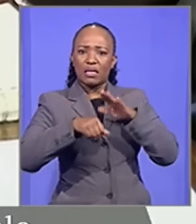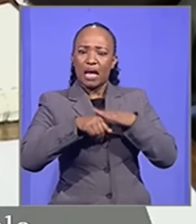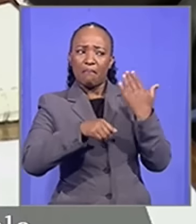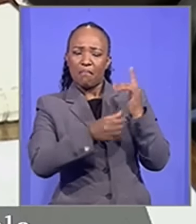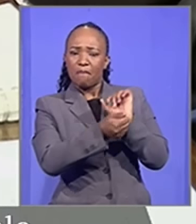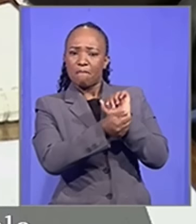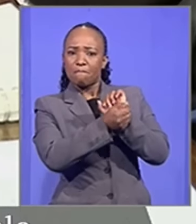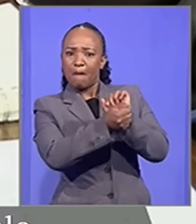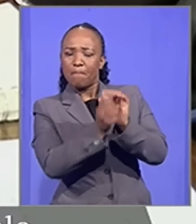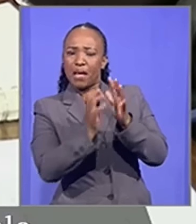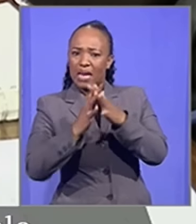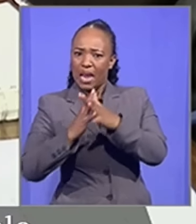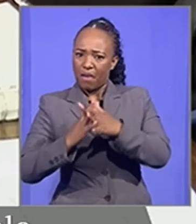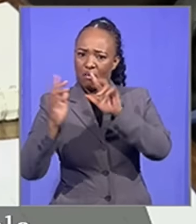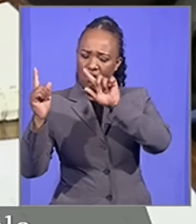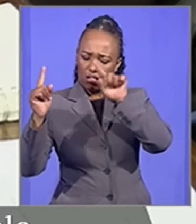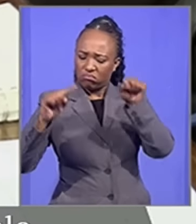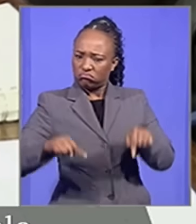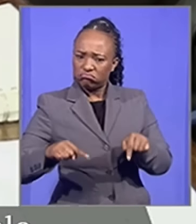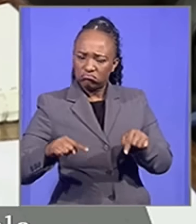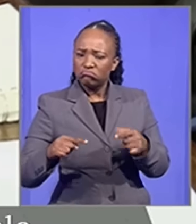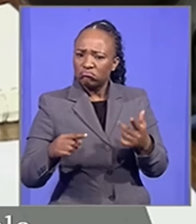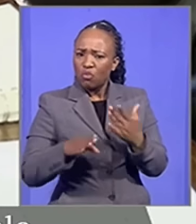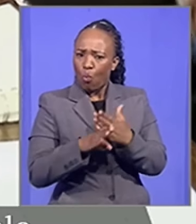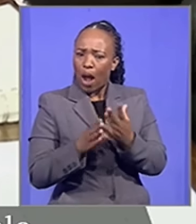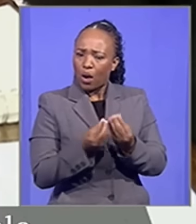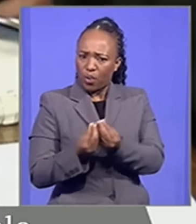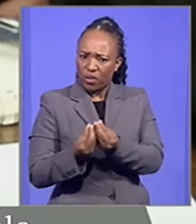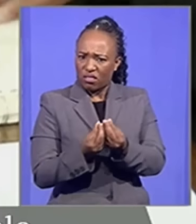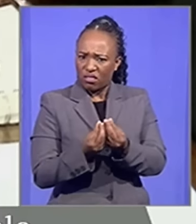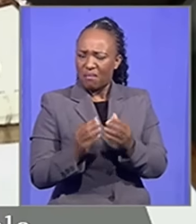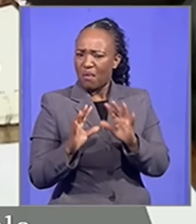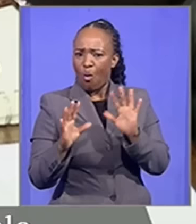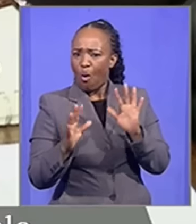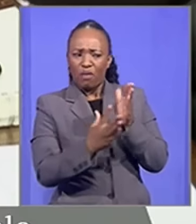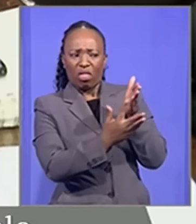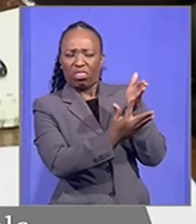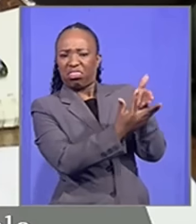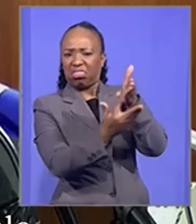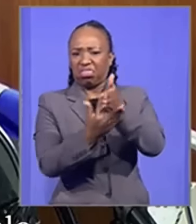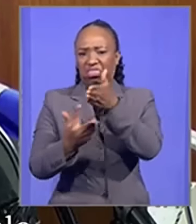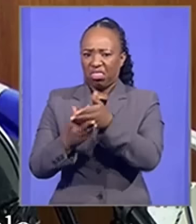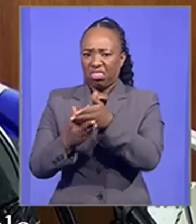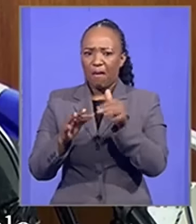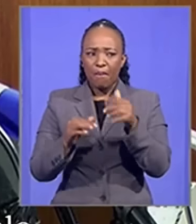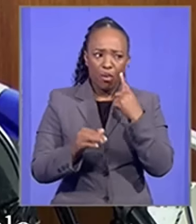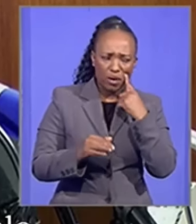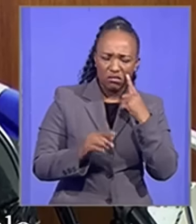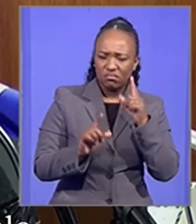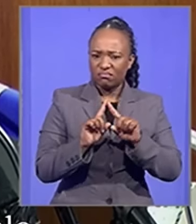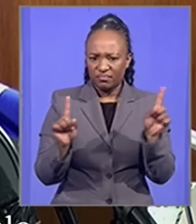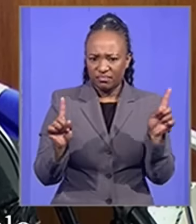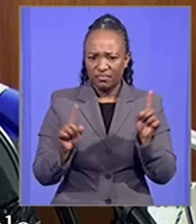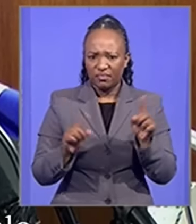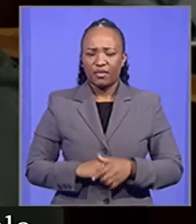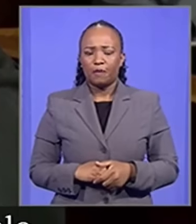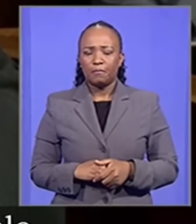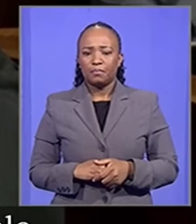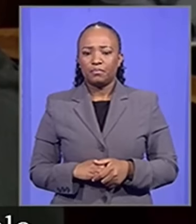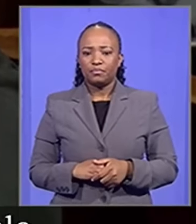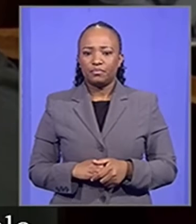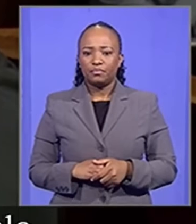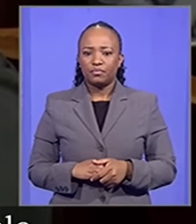tshwarwa naheng ya Amerika. Cholota o re a keke a hinahinana le dipaki ha eba a lokollwa ka beili. There may be reasons that the